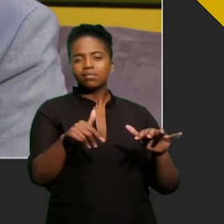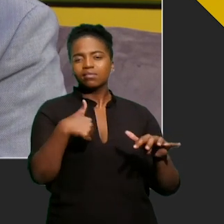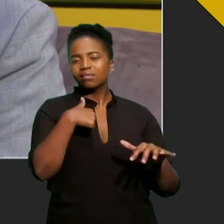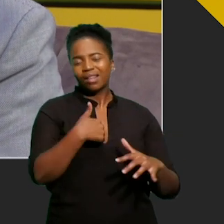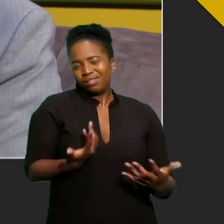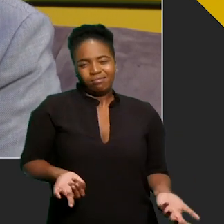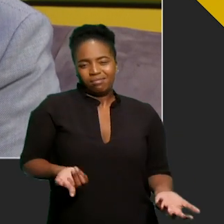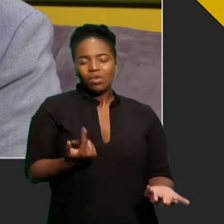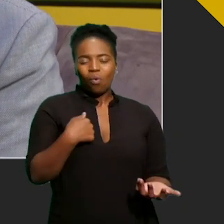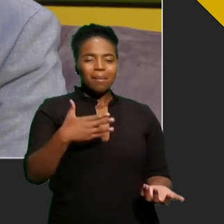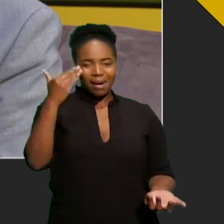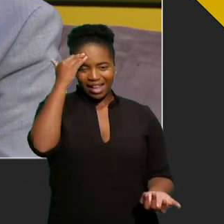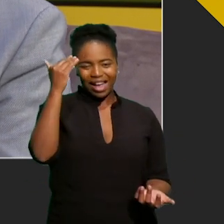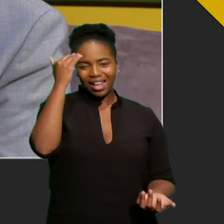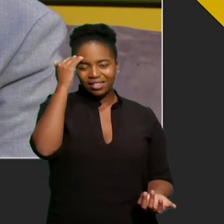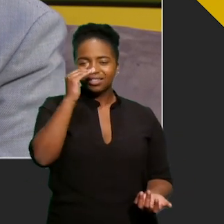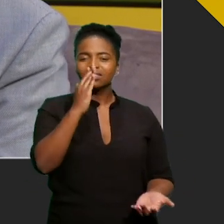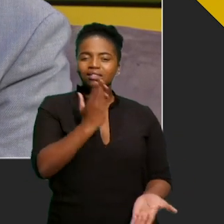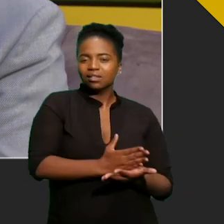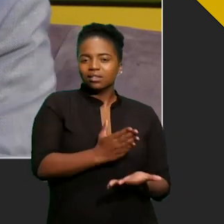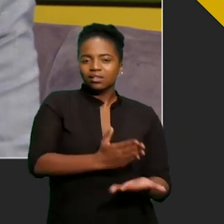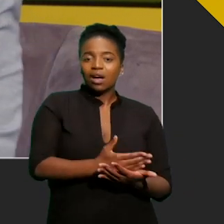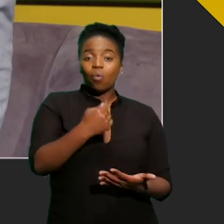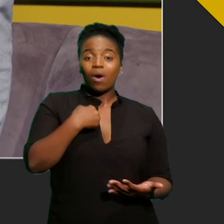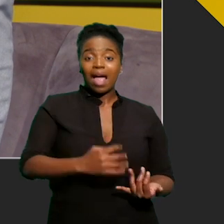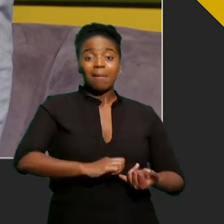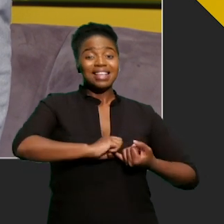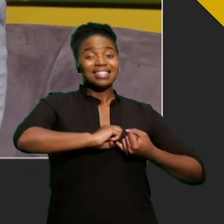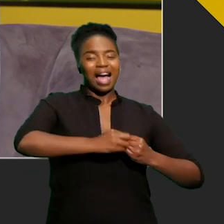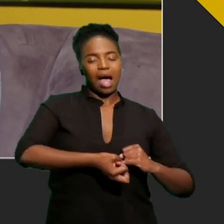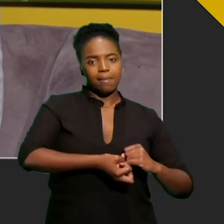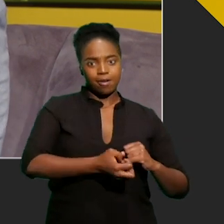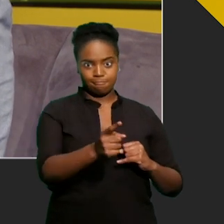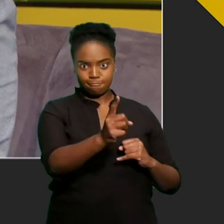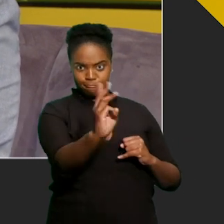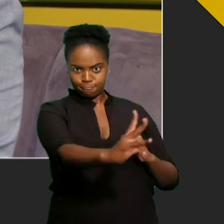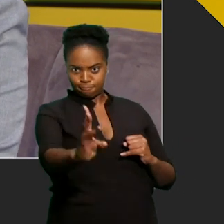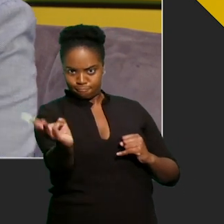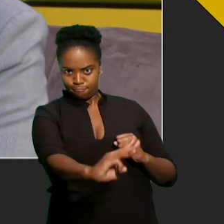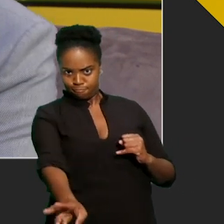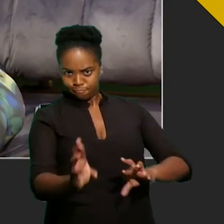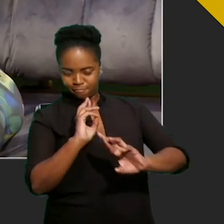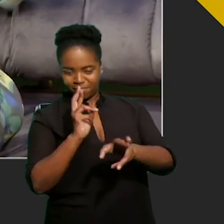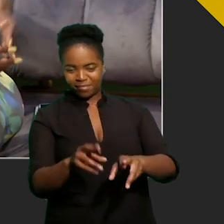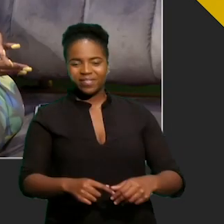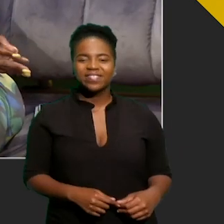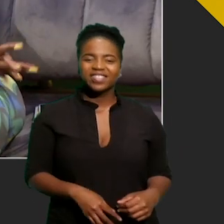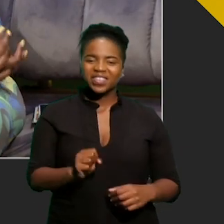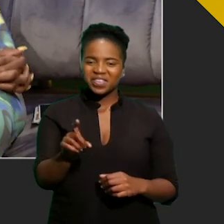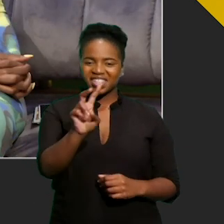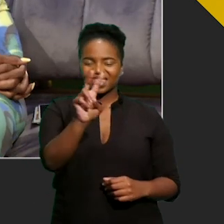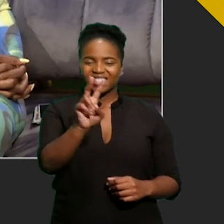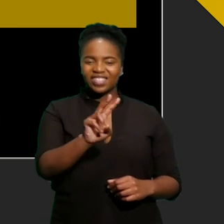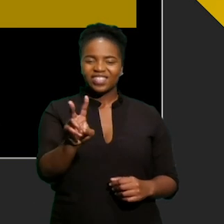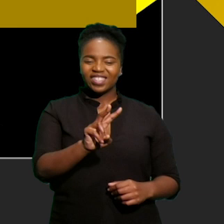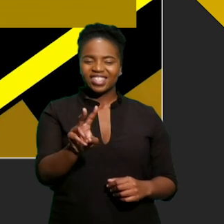flat because these guys know it's true and they try to use it as intimidation to journalists. To pull back. You understand? All right. Let's quickly read some social media. We've